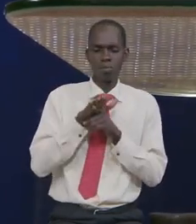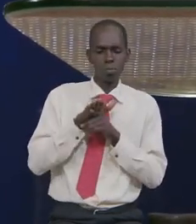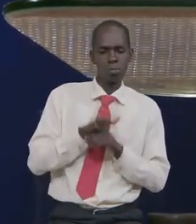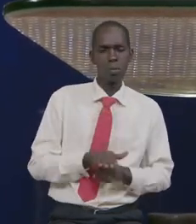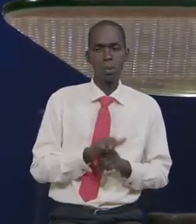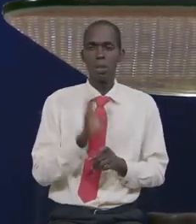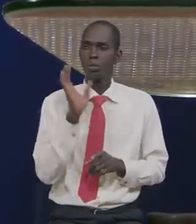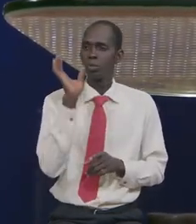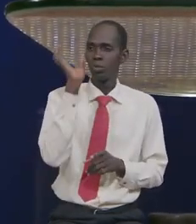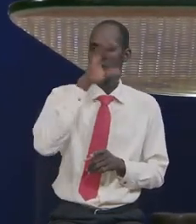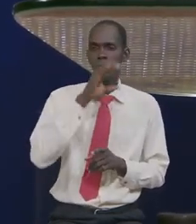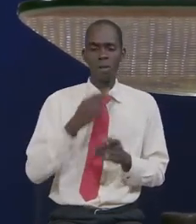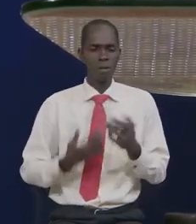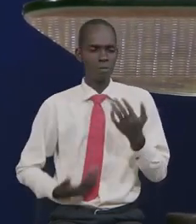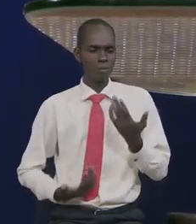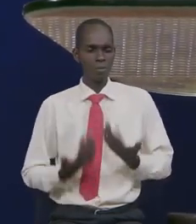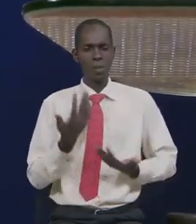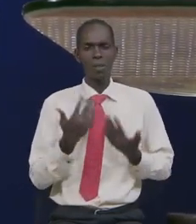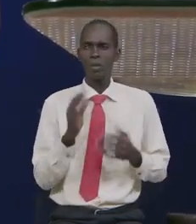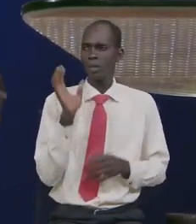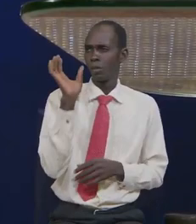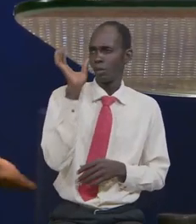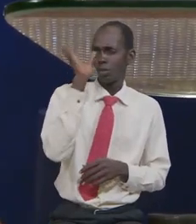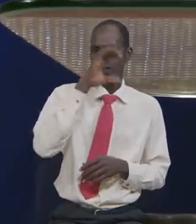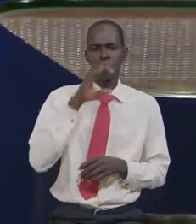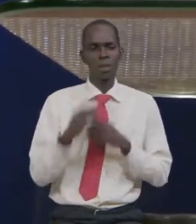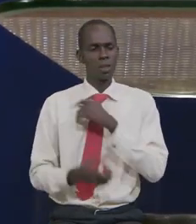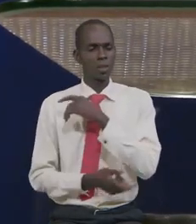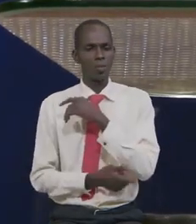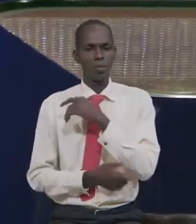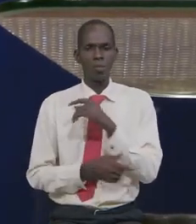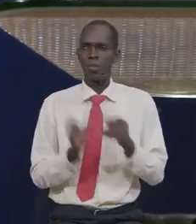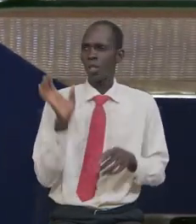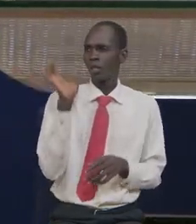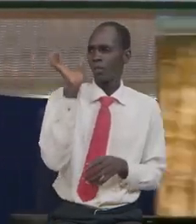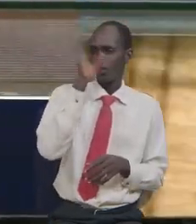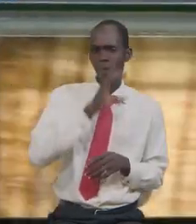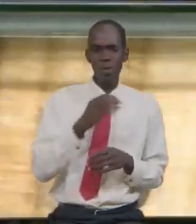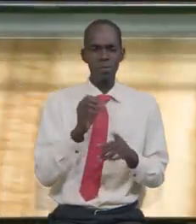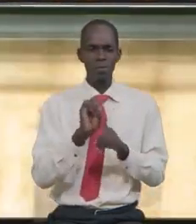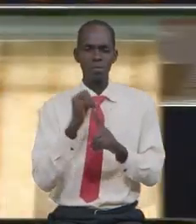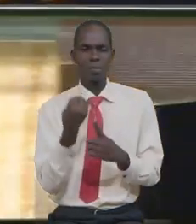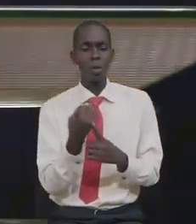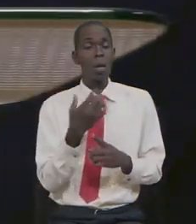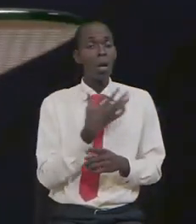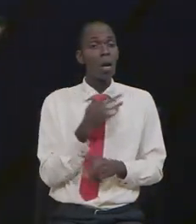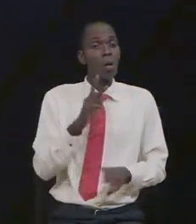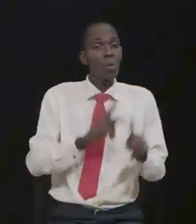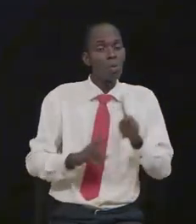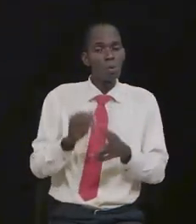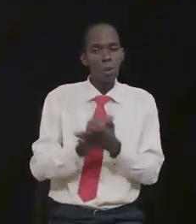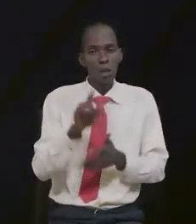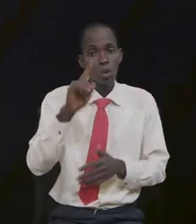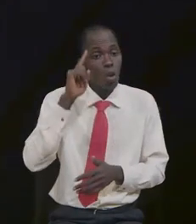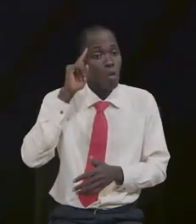strange trial, and strange temptation, and strange situation. Even the people that you thought, no,